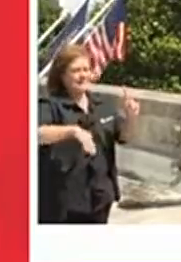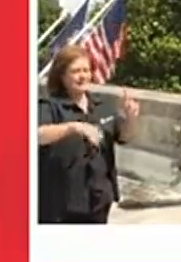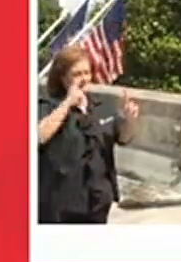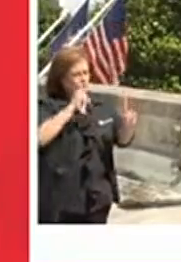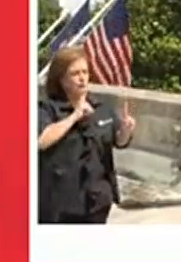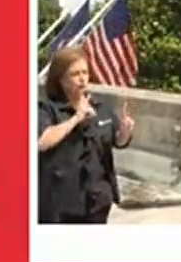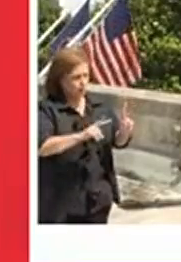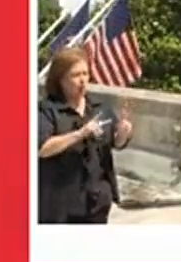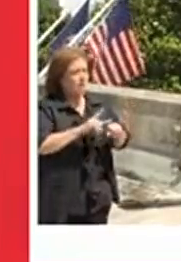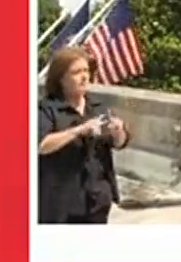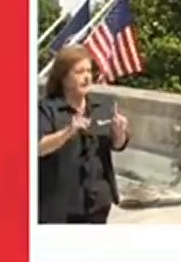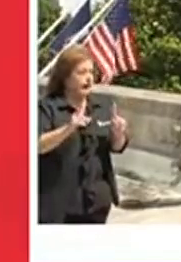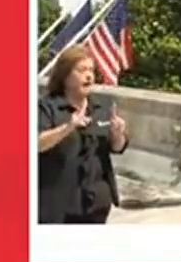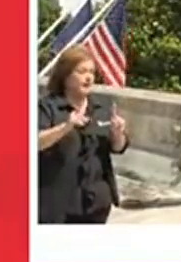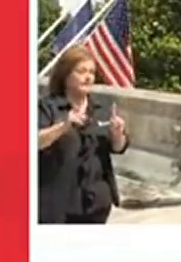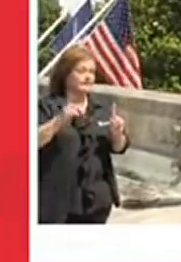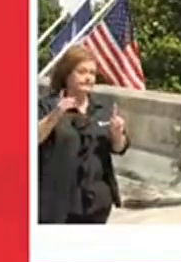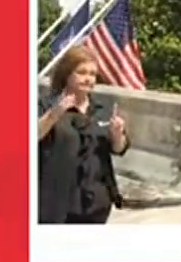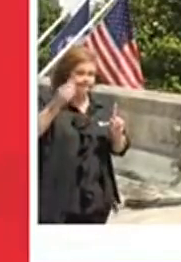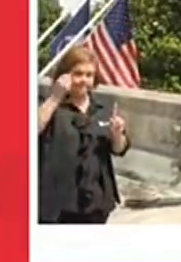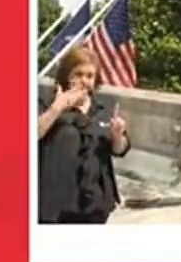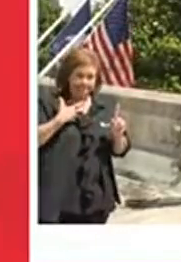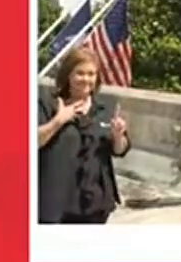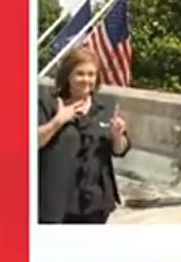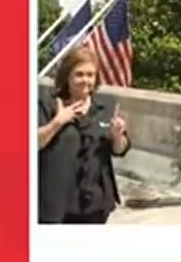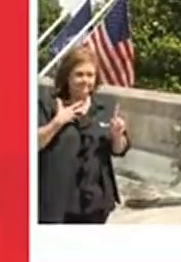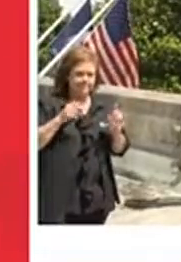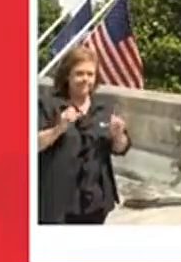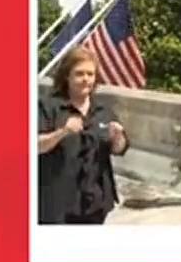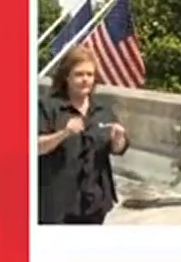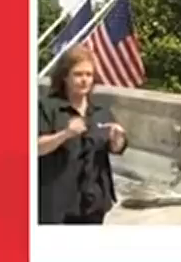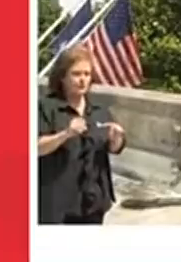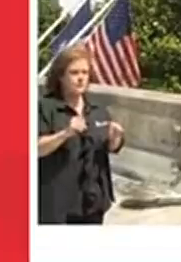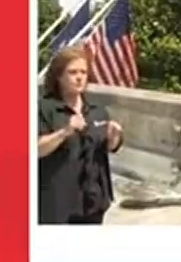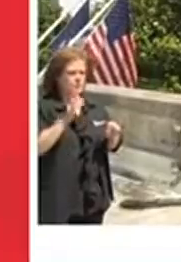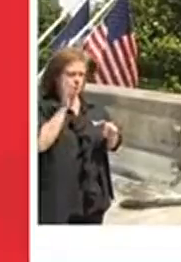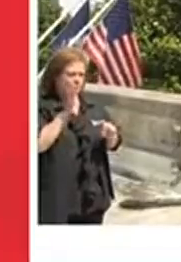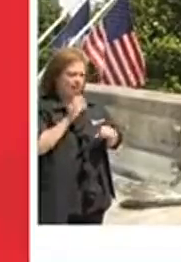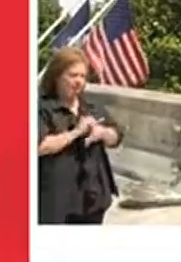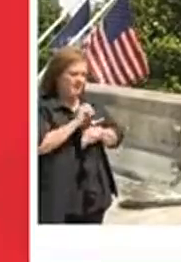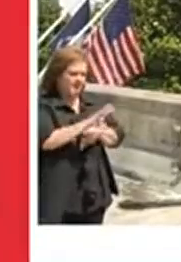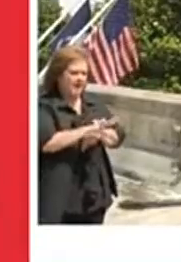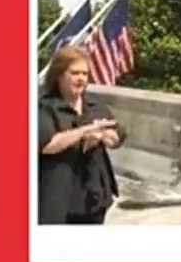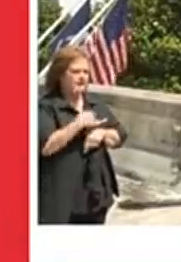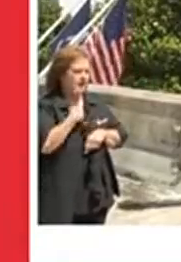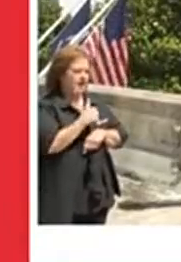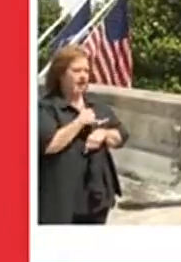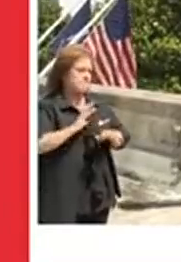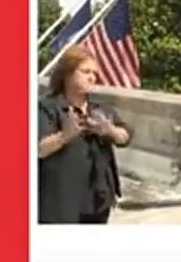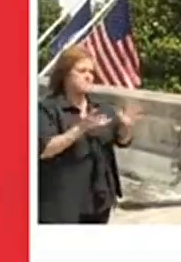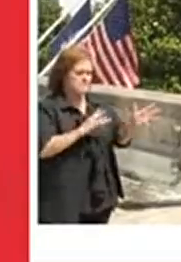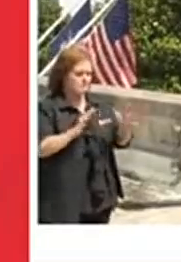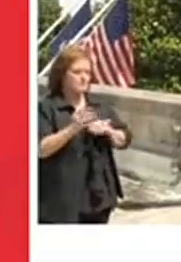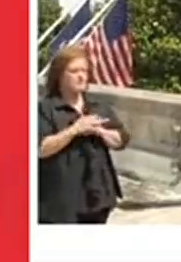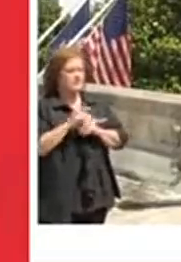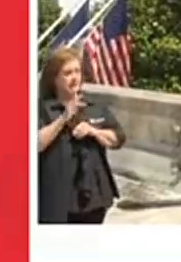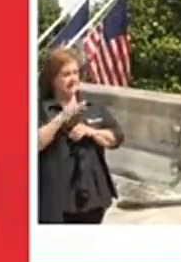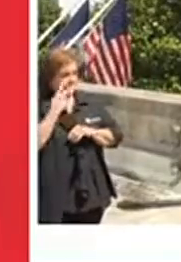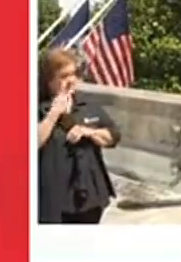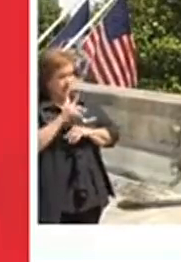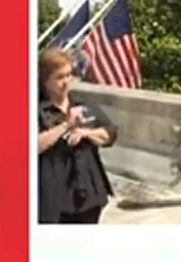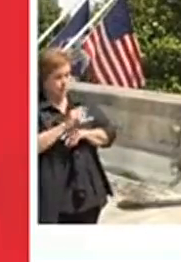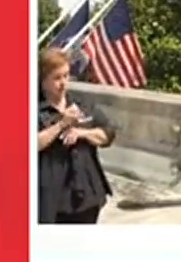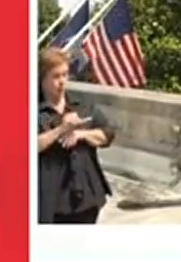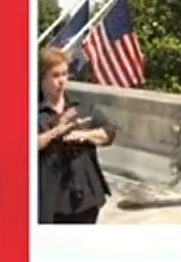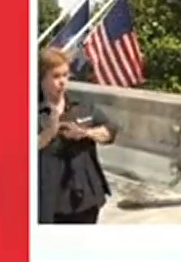the consensus modeling is somewhat coming together that we are going to get wind impacts. If we see tropical storm force